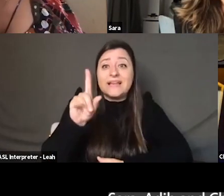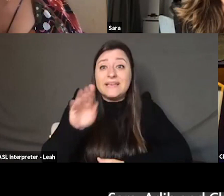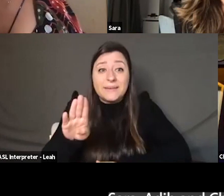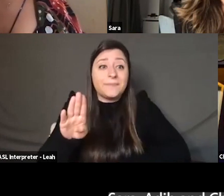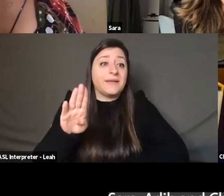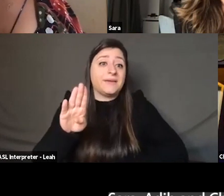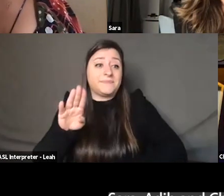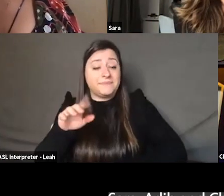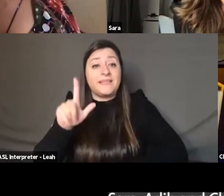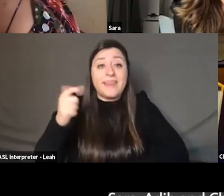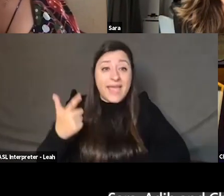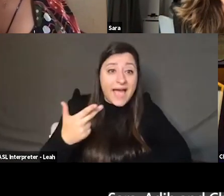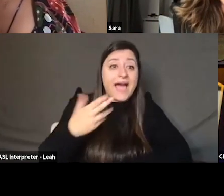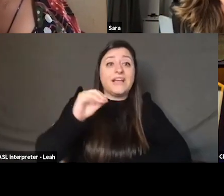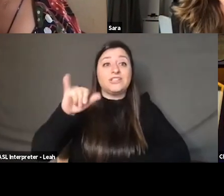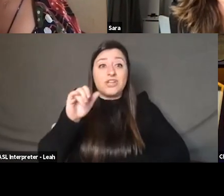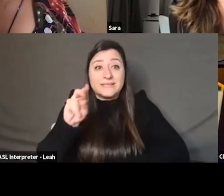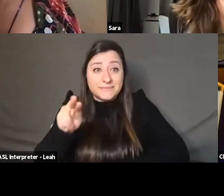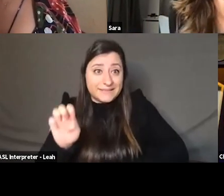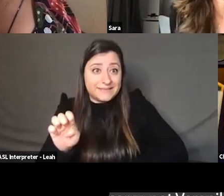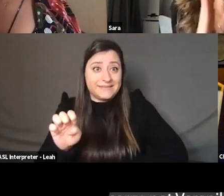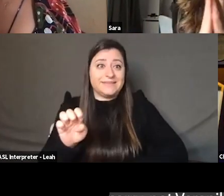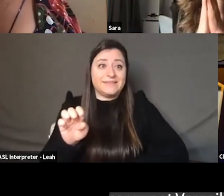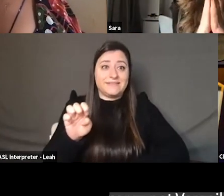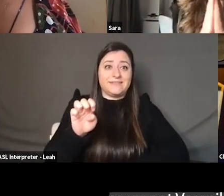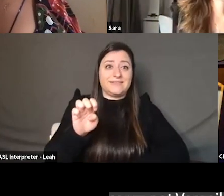Charles, Leia and,